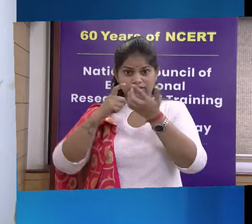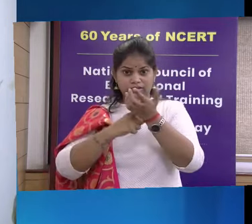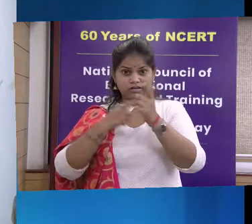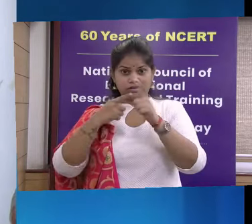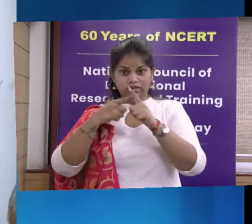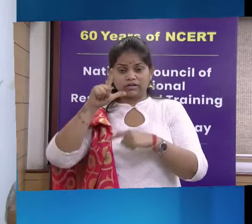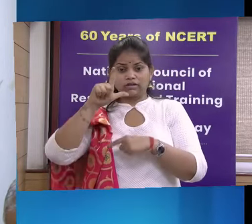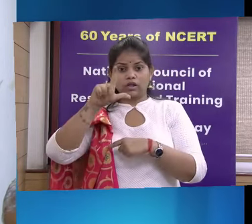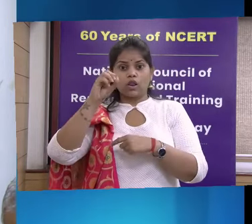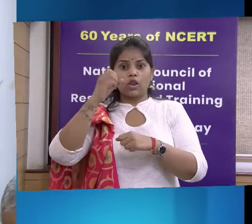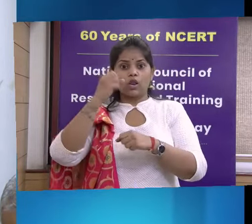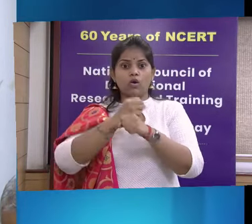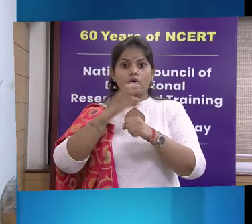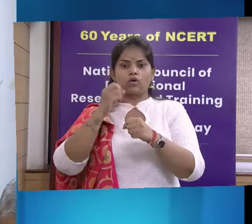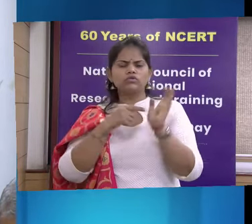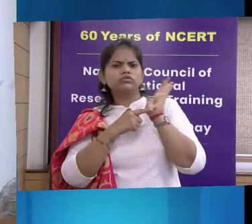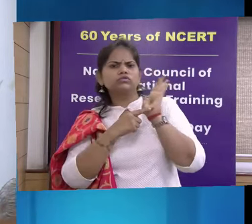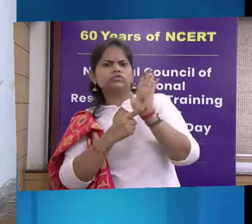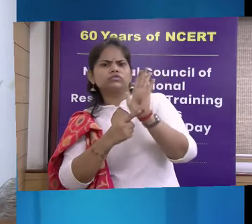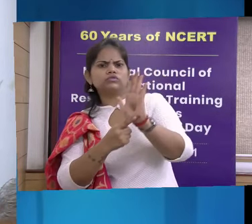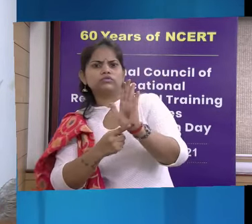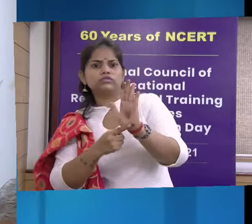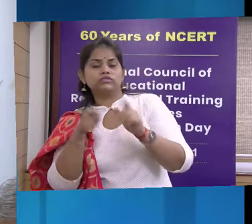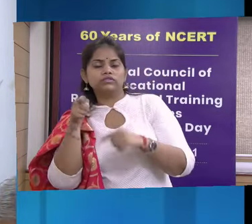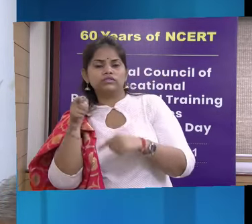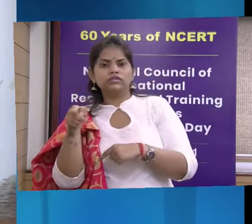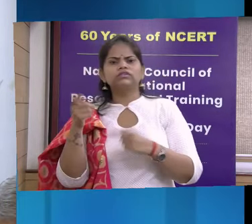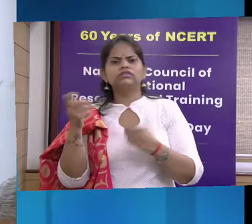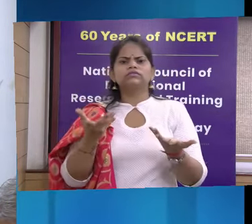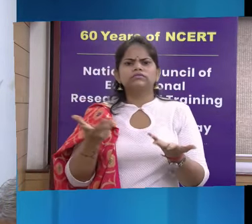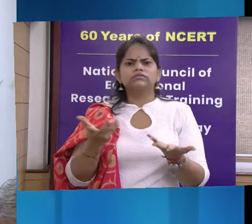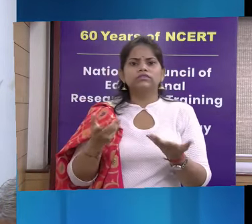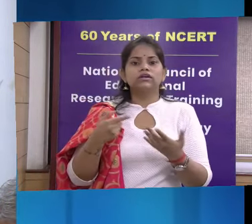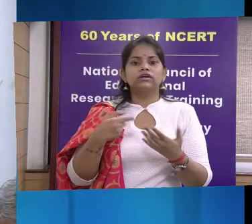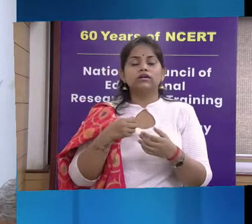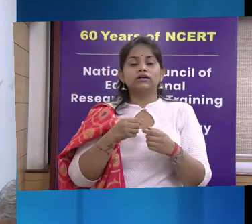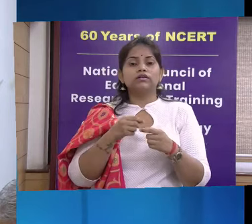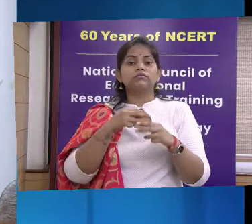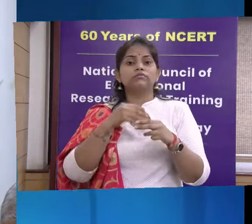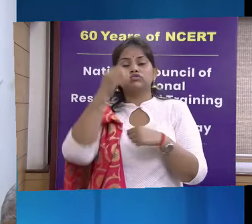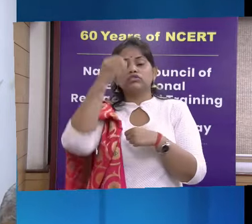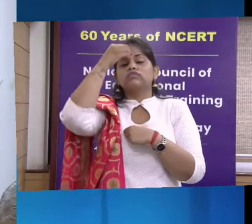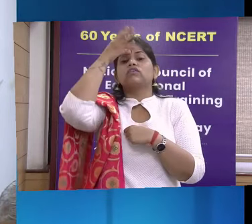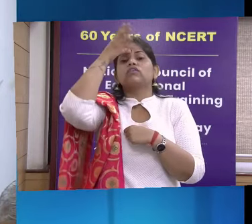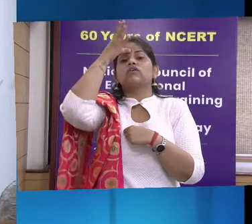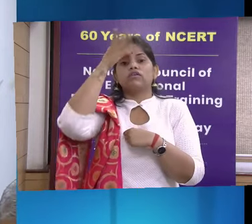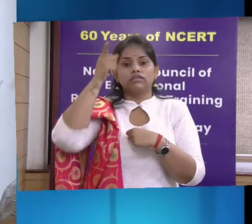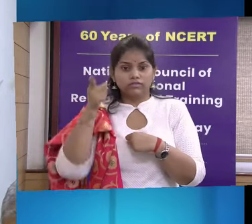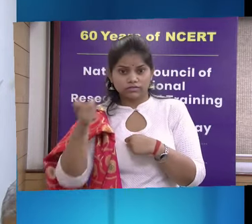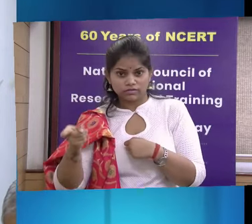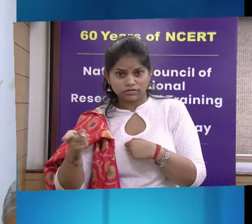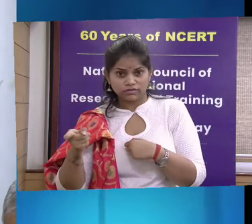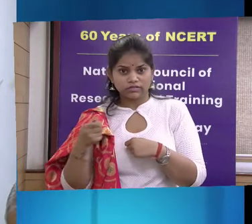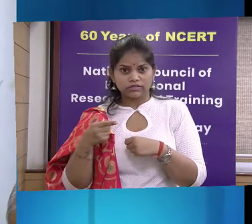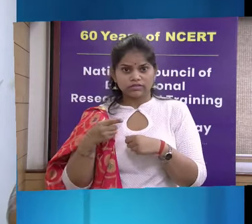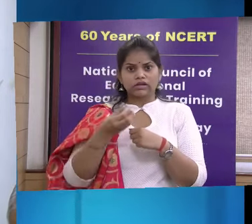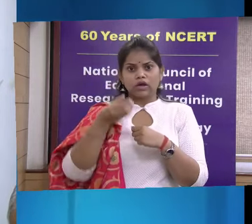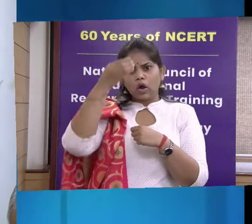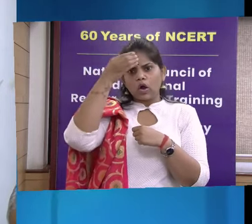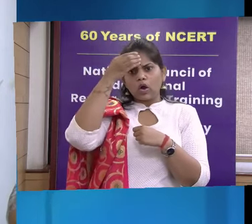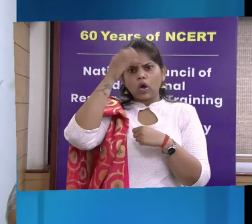hansa, the swan, a symbol of the pursuit of knowledge. It is not out of context to